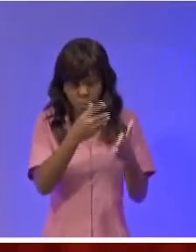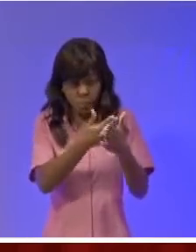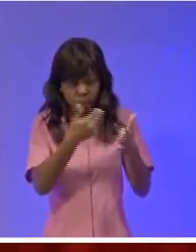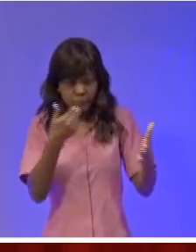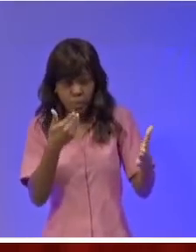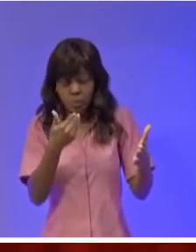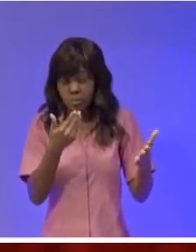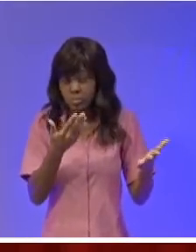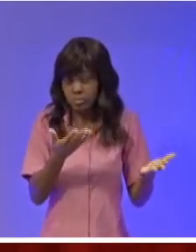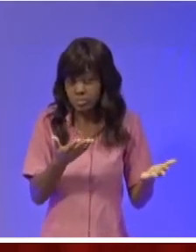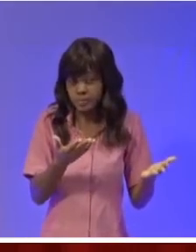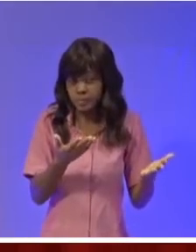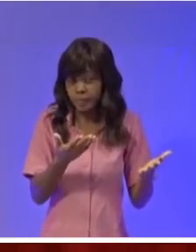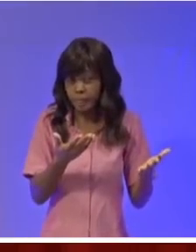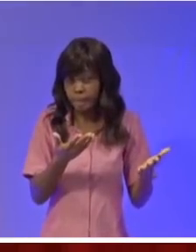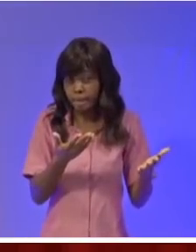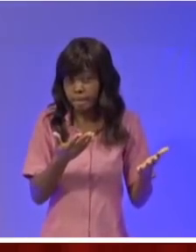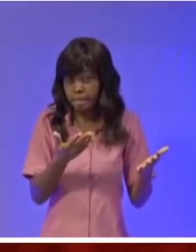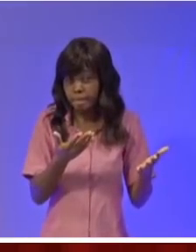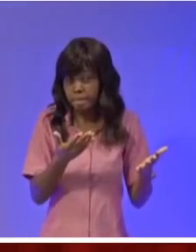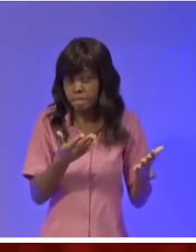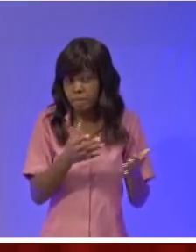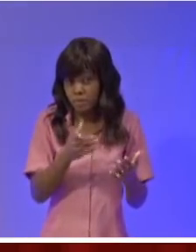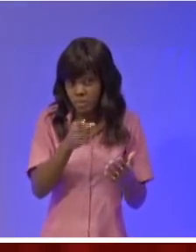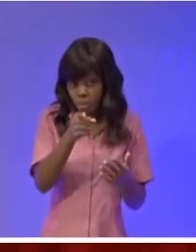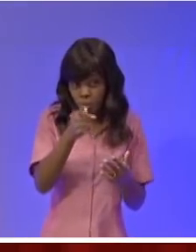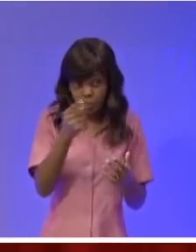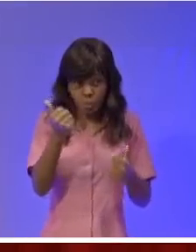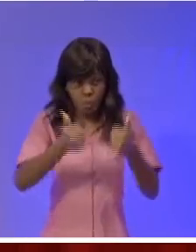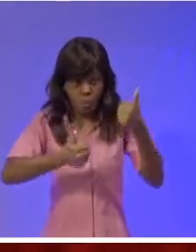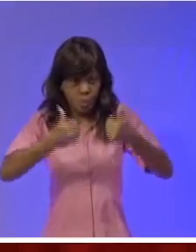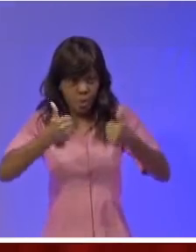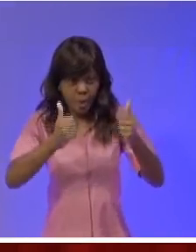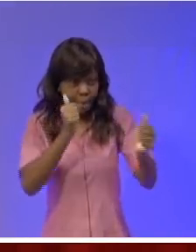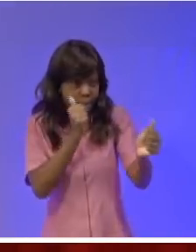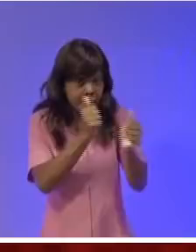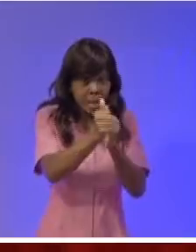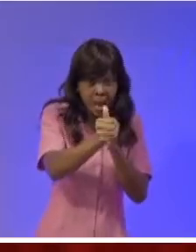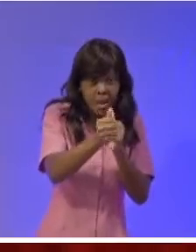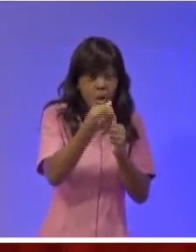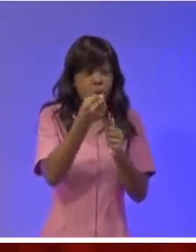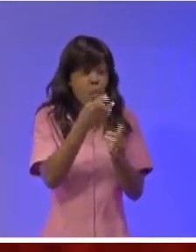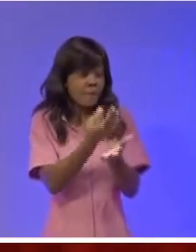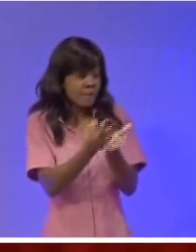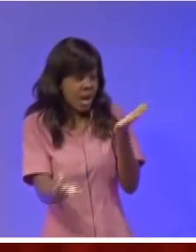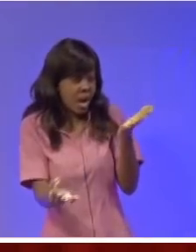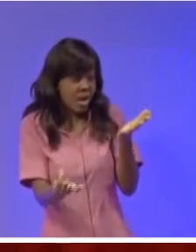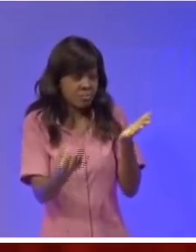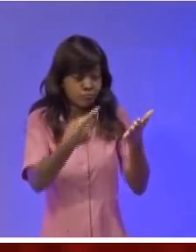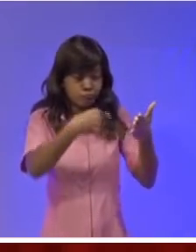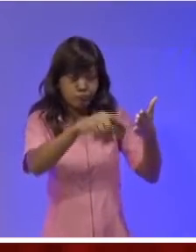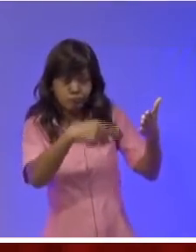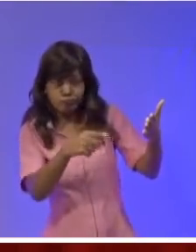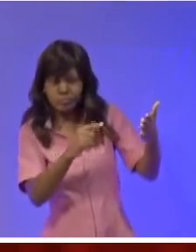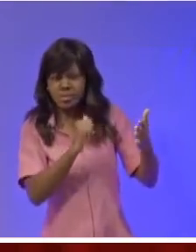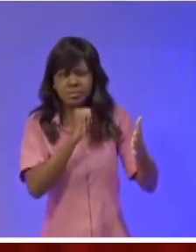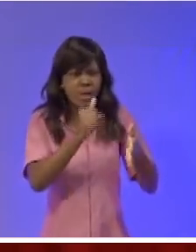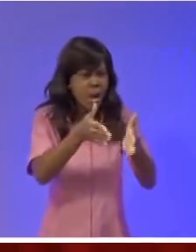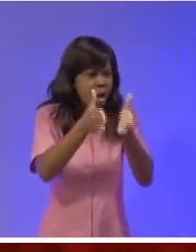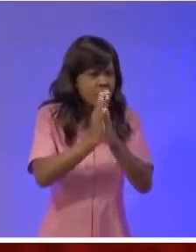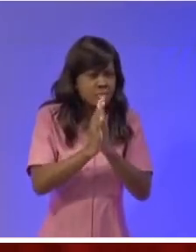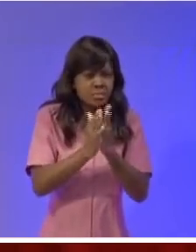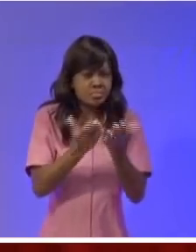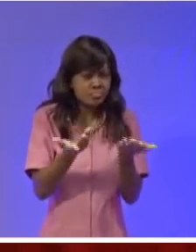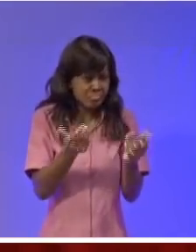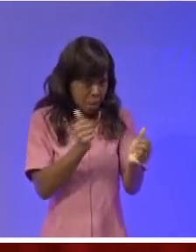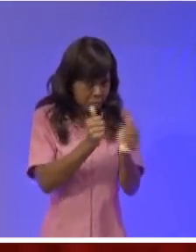what grade would the minister give himself on managing the pandemic. I'm asking not for a grade, but what is your overall assessment of